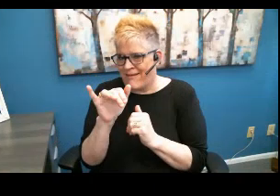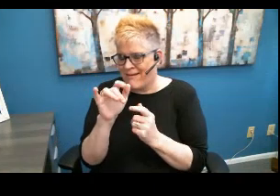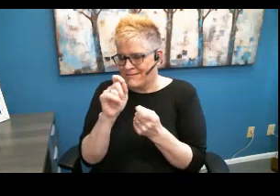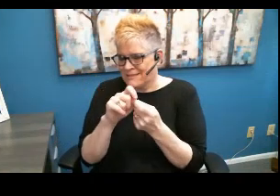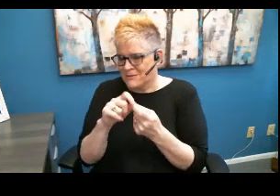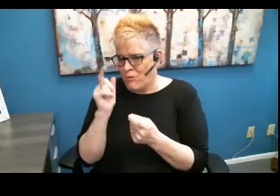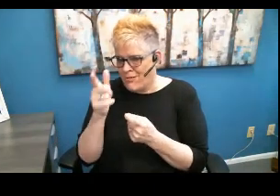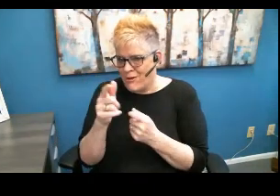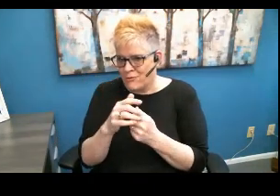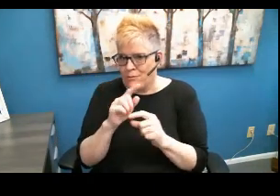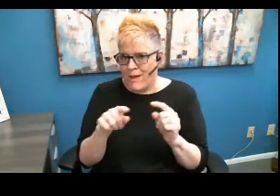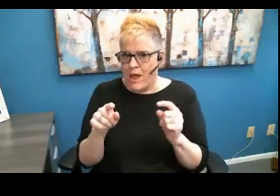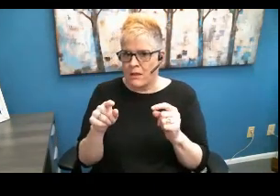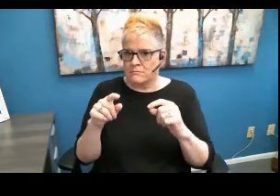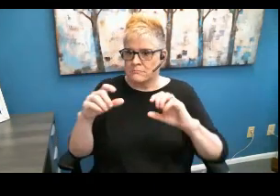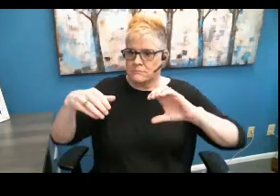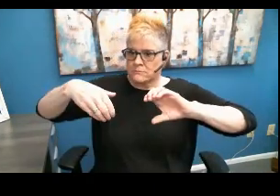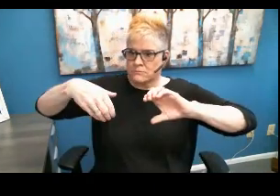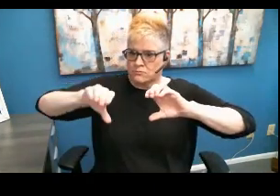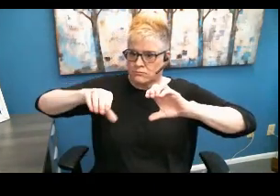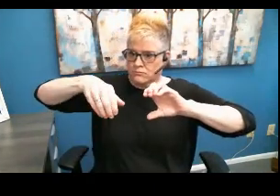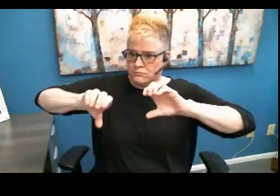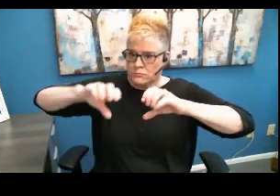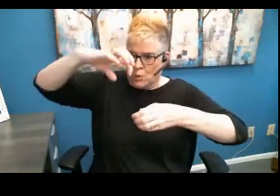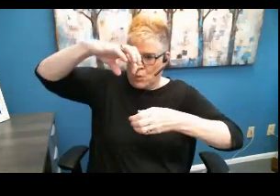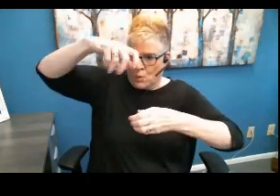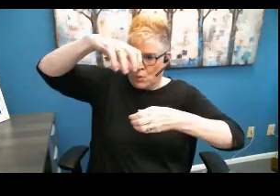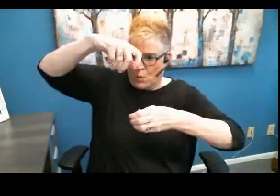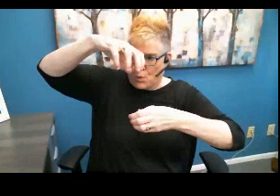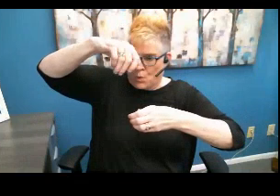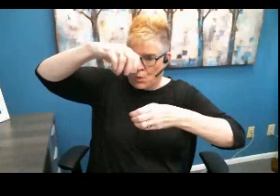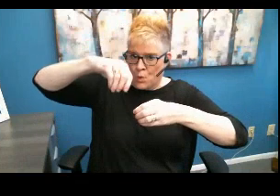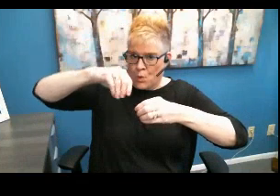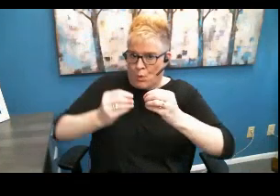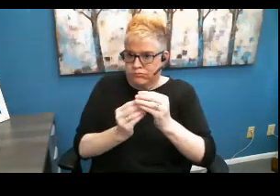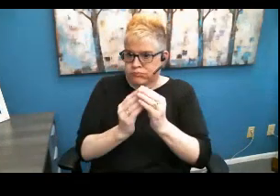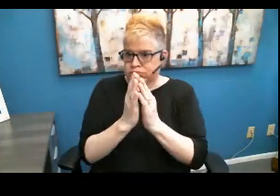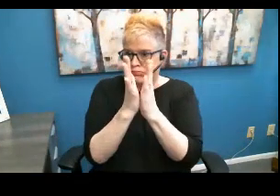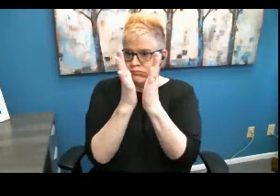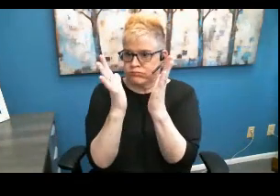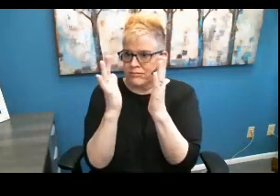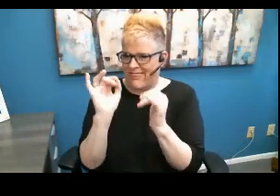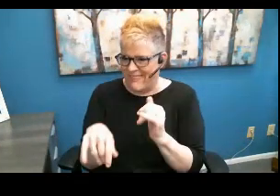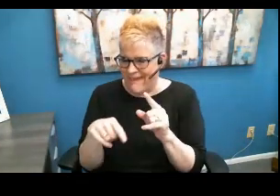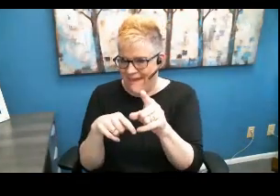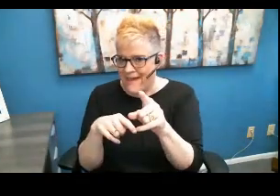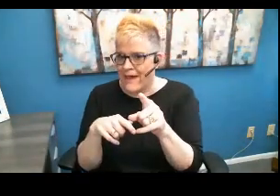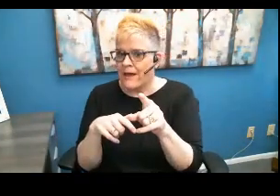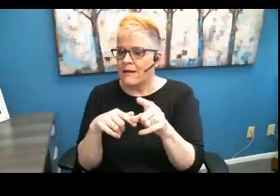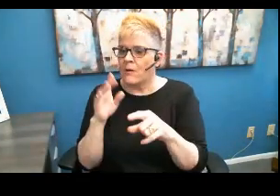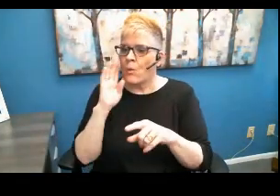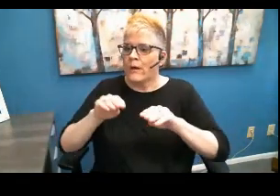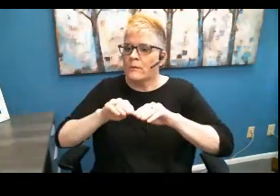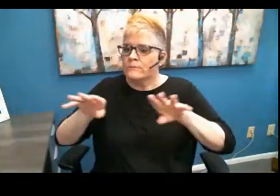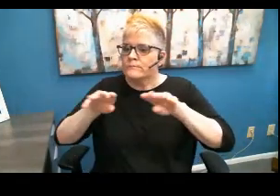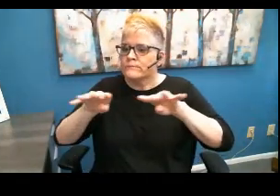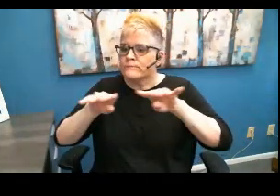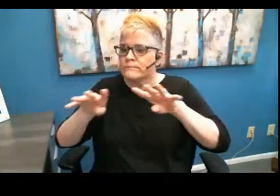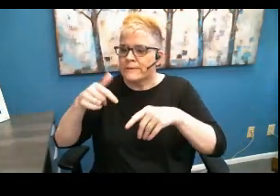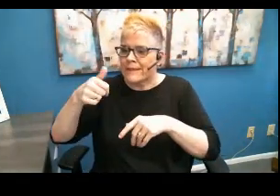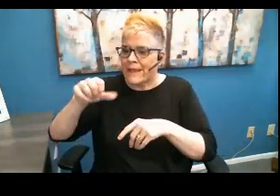but it's where the natural gas utilities, LDCs, come into play, where they distribute the gas through